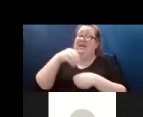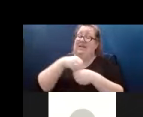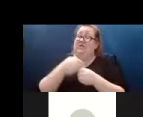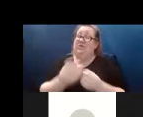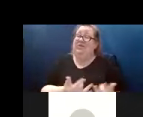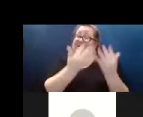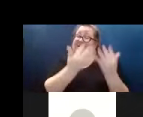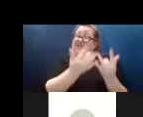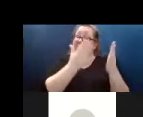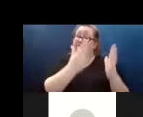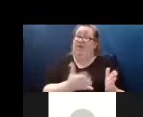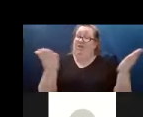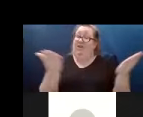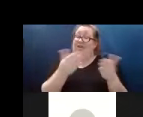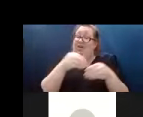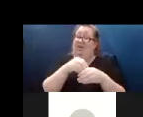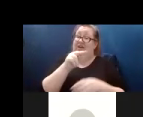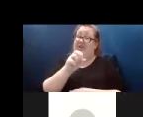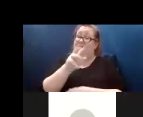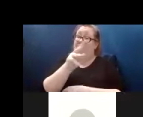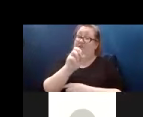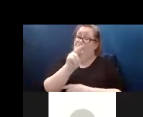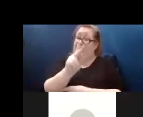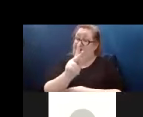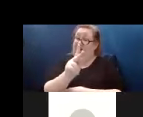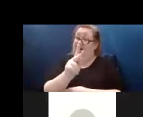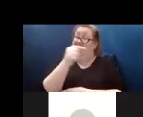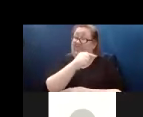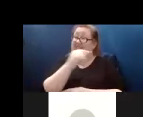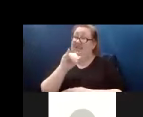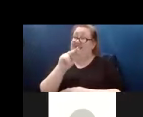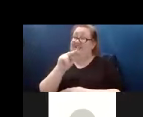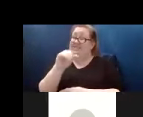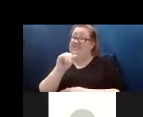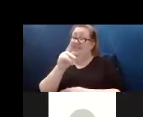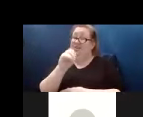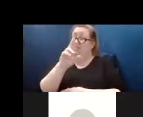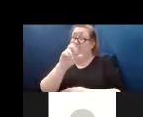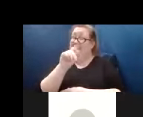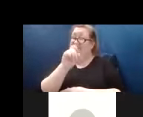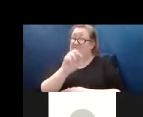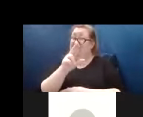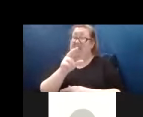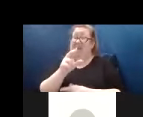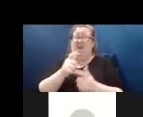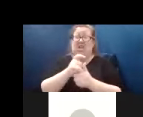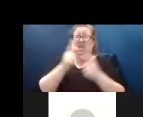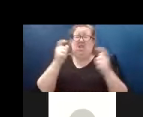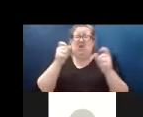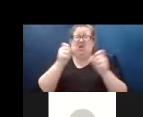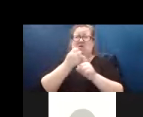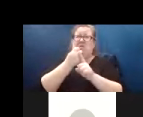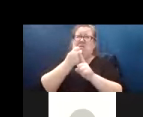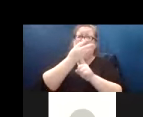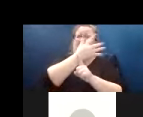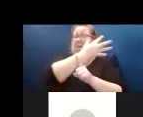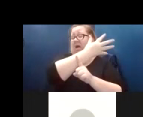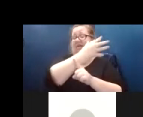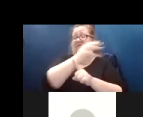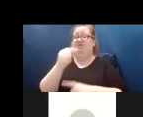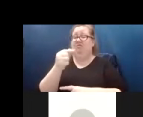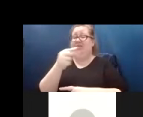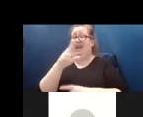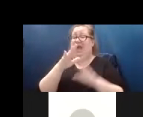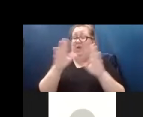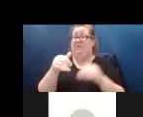in Newark, the Covanta incinerator, that is a huge emitter of greenhouse gas emissions as well too. So lots of